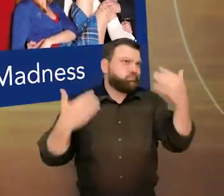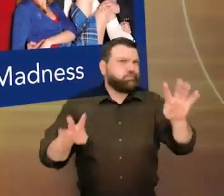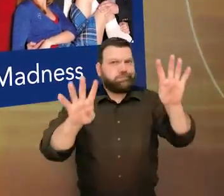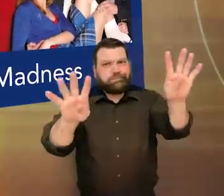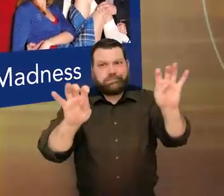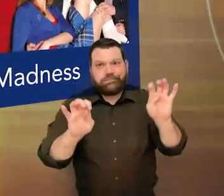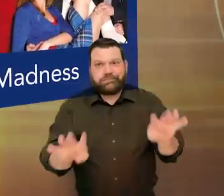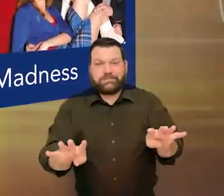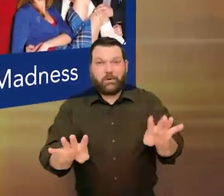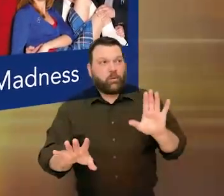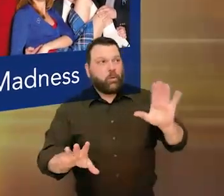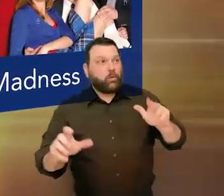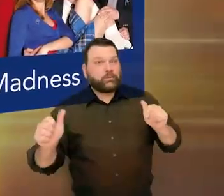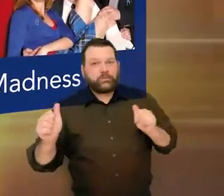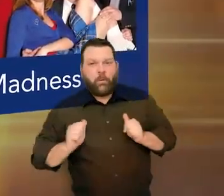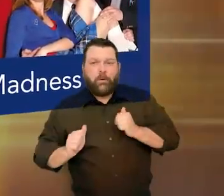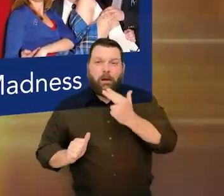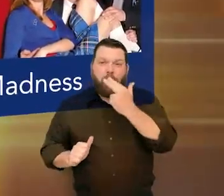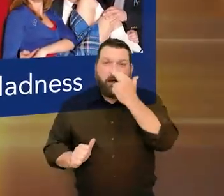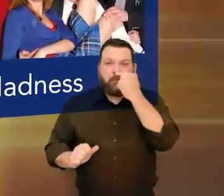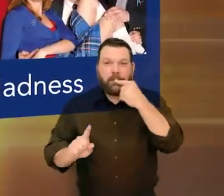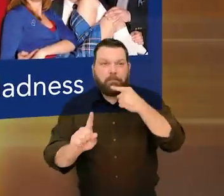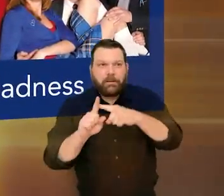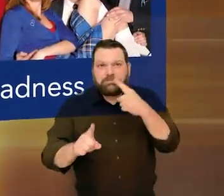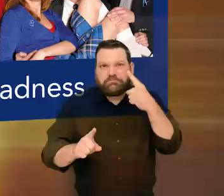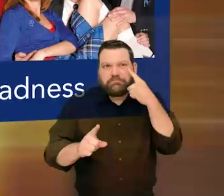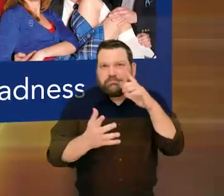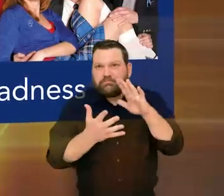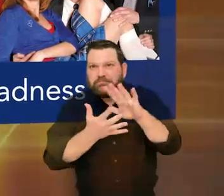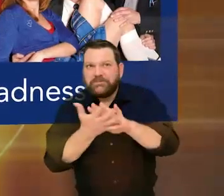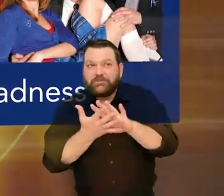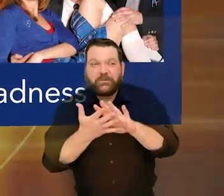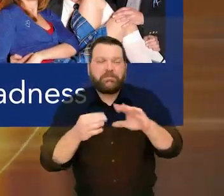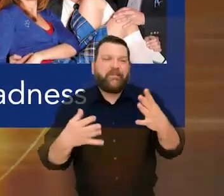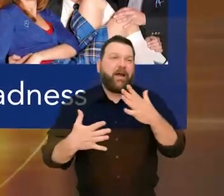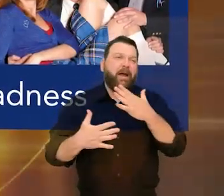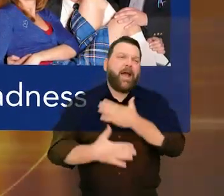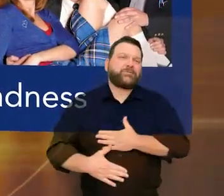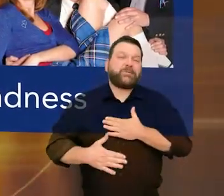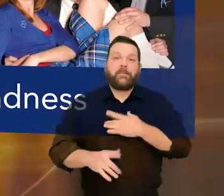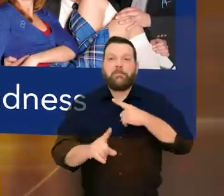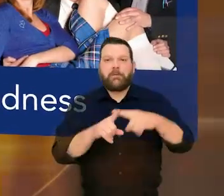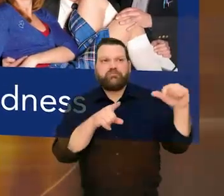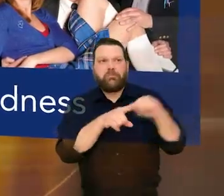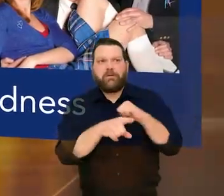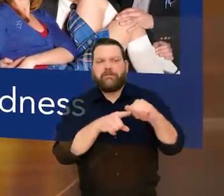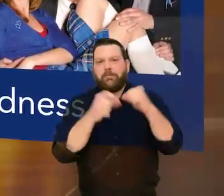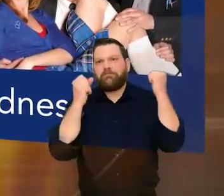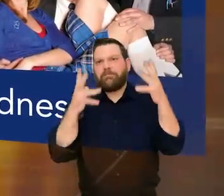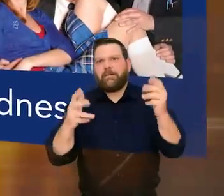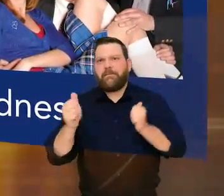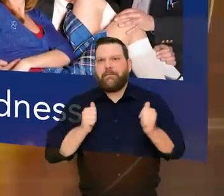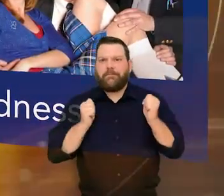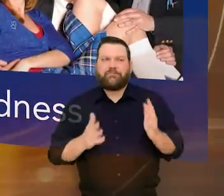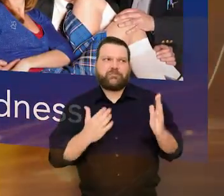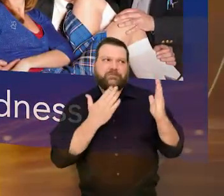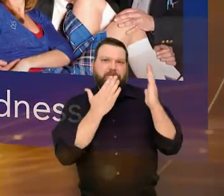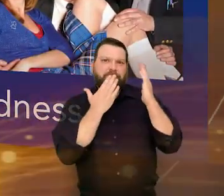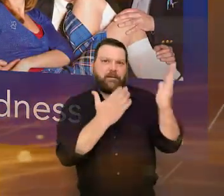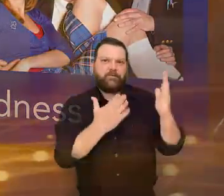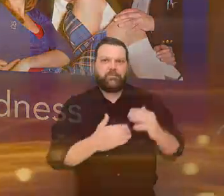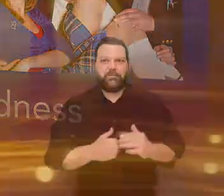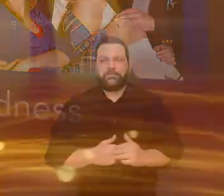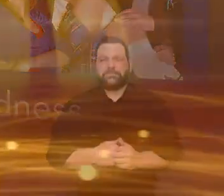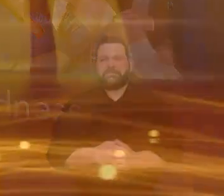audiences while employing hundreds of local actors, providing on-the-job training in the fine art of comic timing."